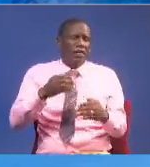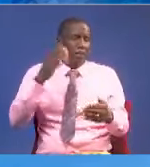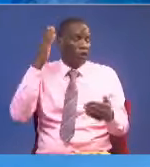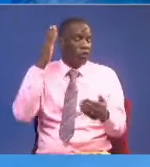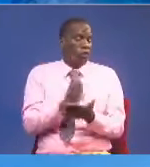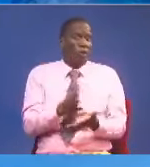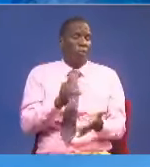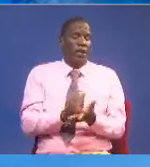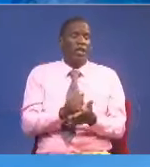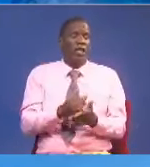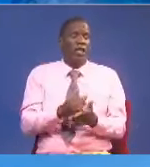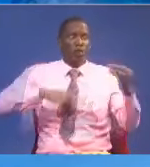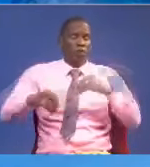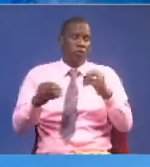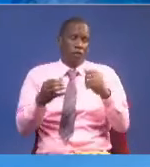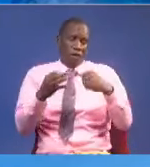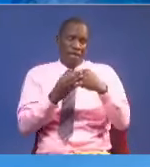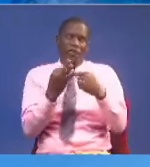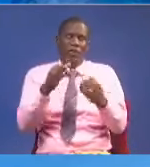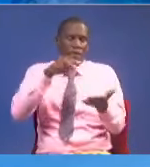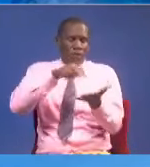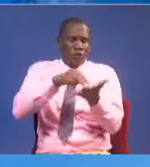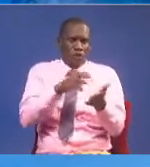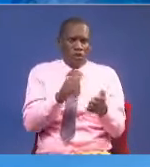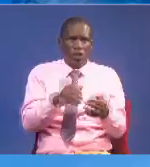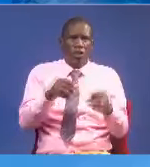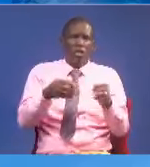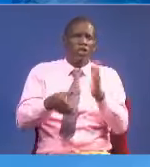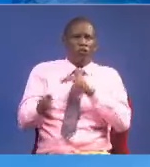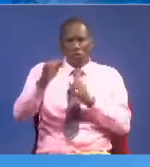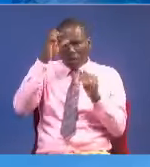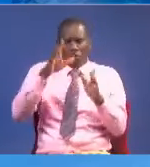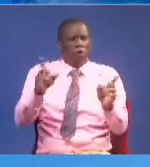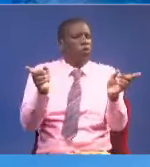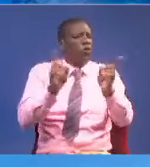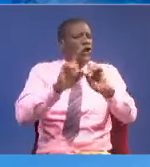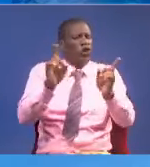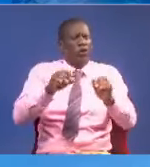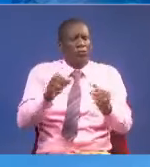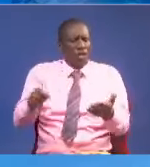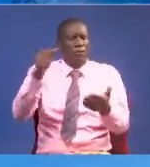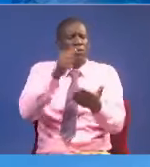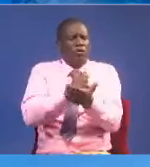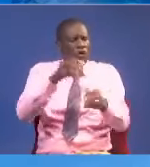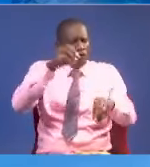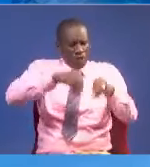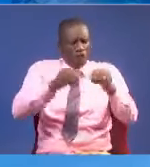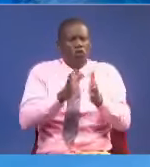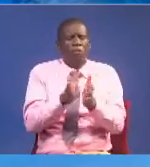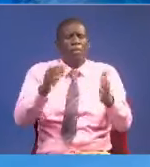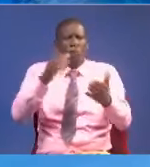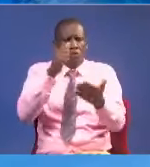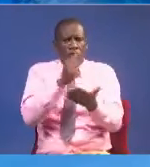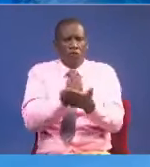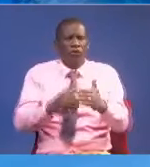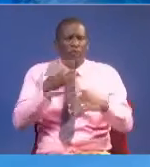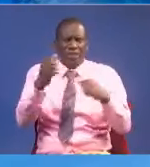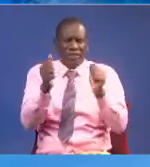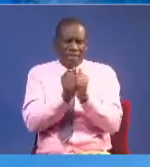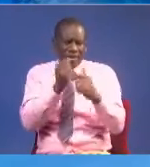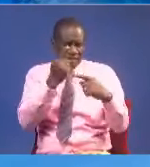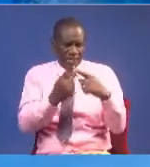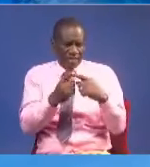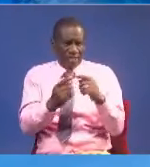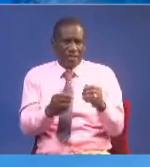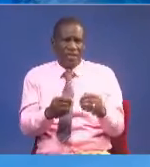83 million shillings. Additionally, Lenolkulal will not be eligible for appointment or election to public office for the next 10 years